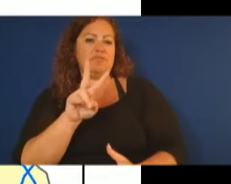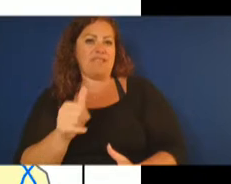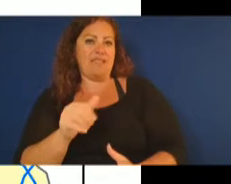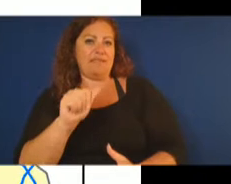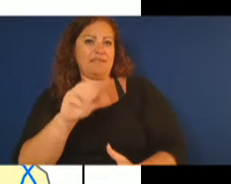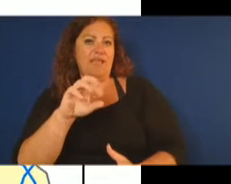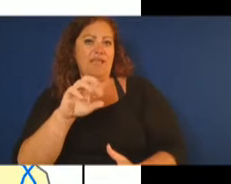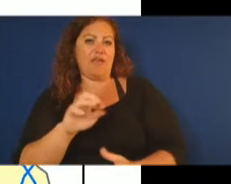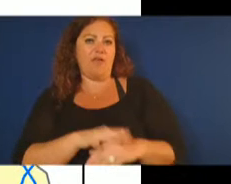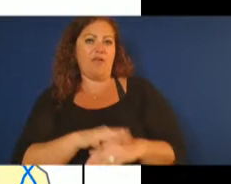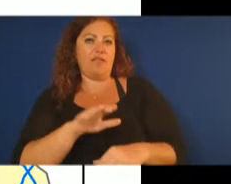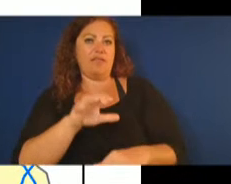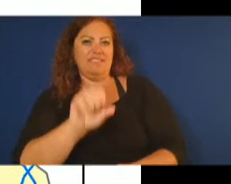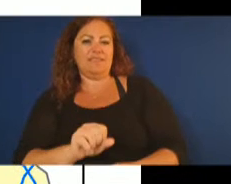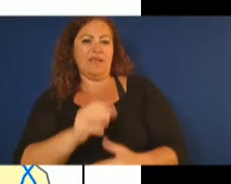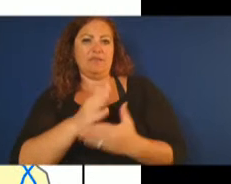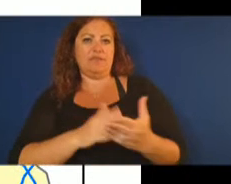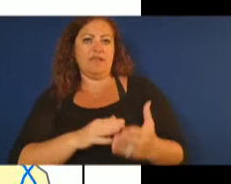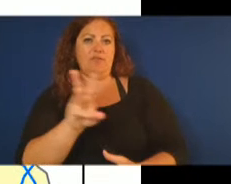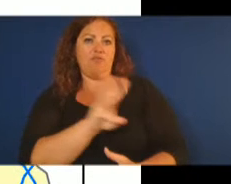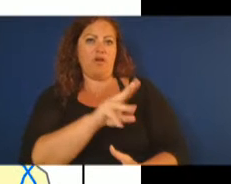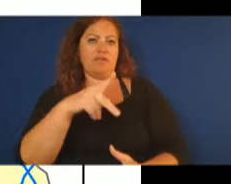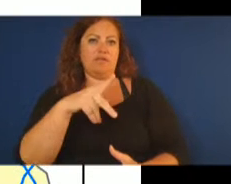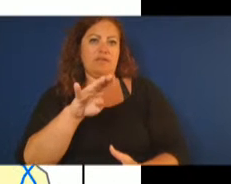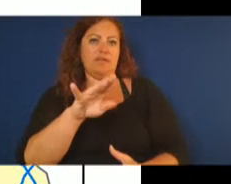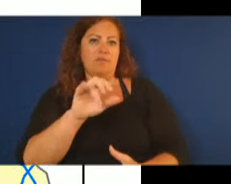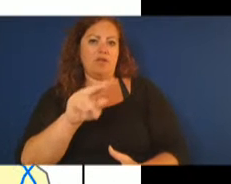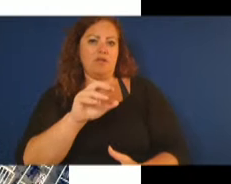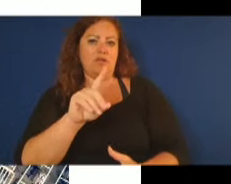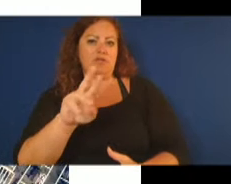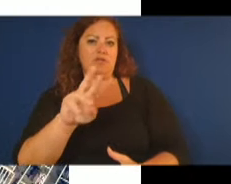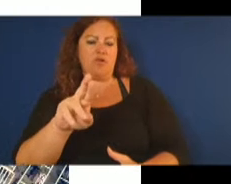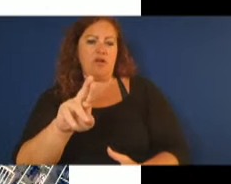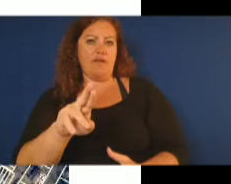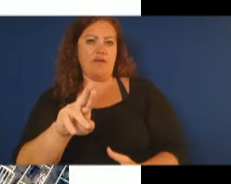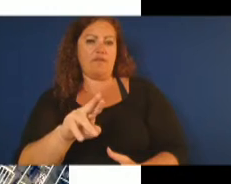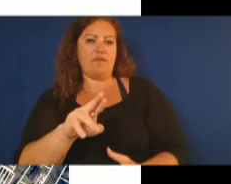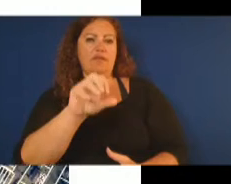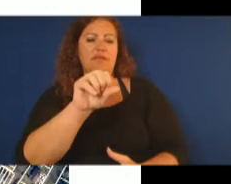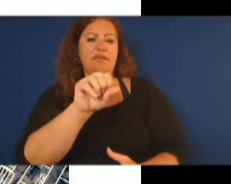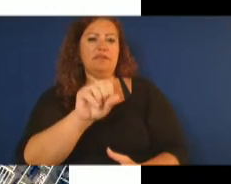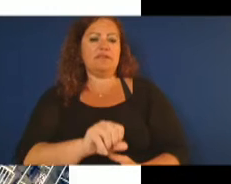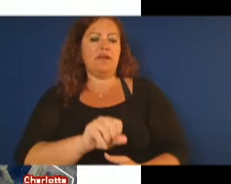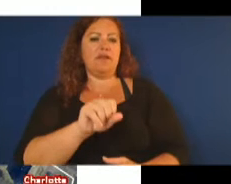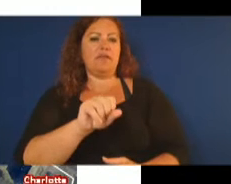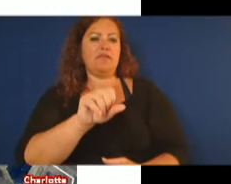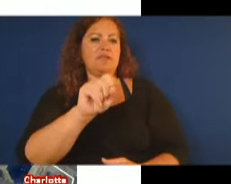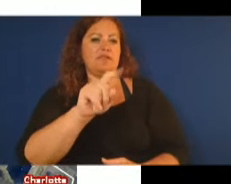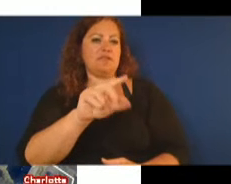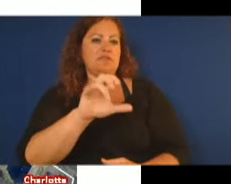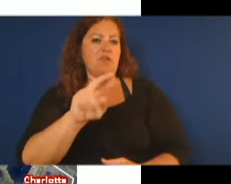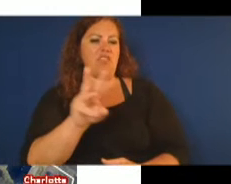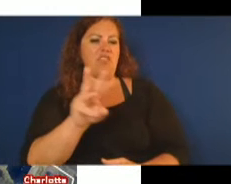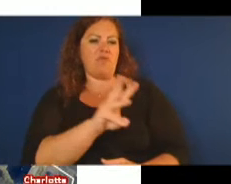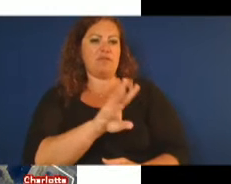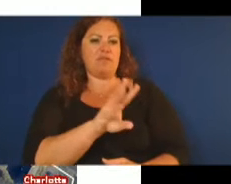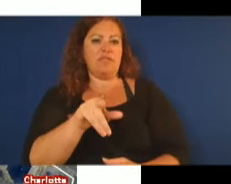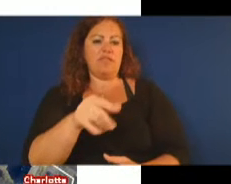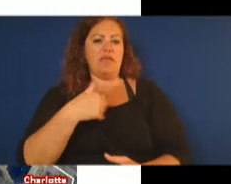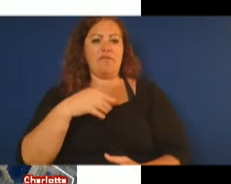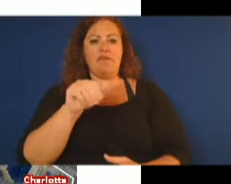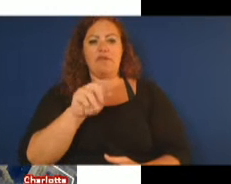excuse me the south side of West Peterson Drive just to the west of South Tron Street these are a series of Arrow photographs of